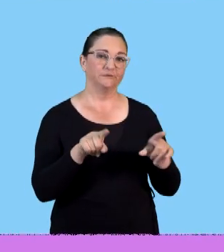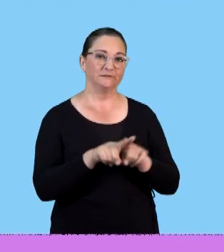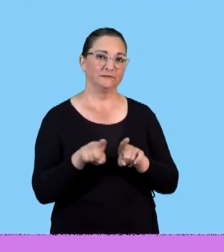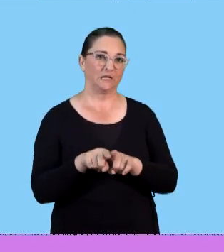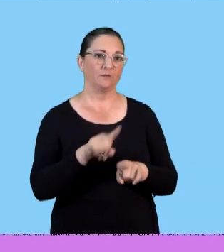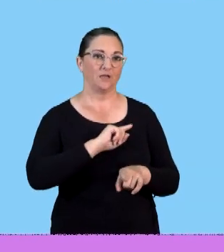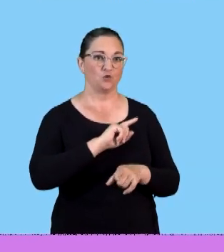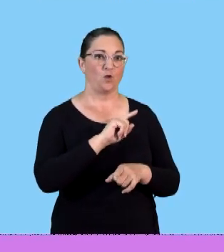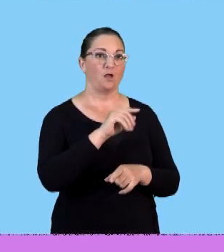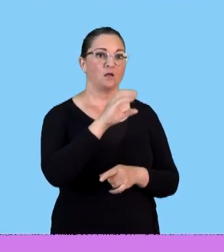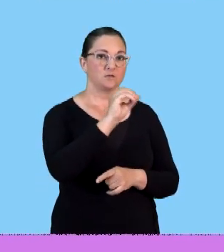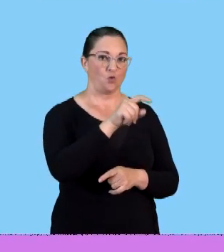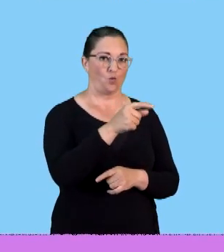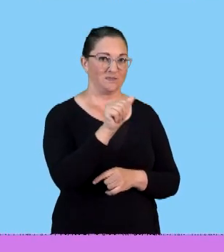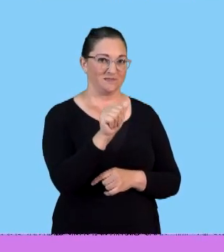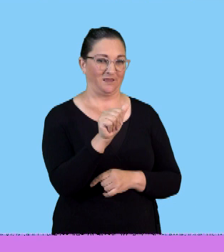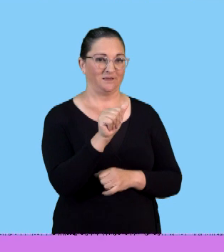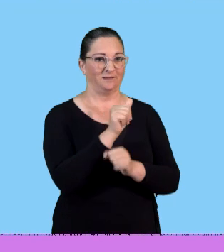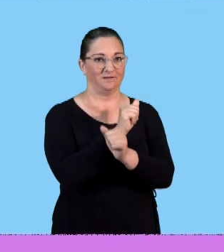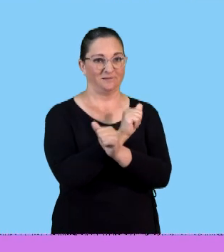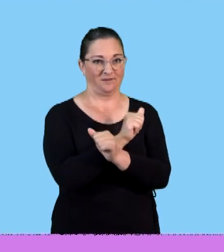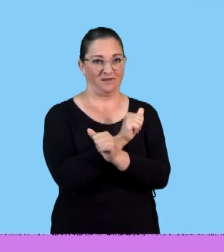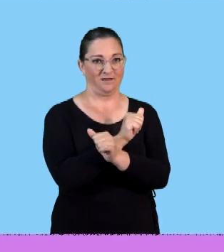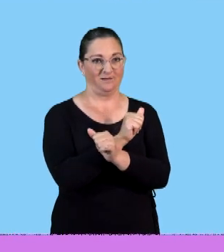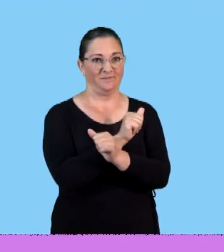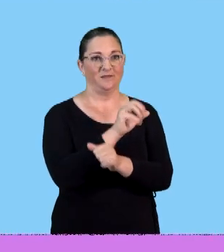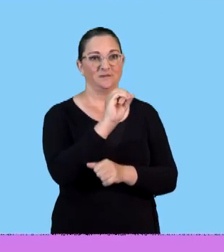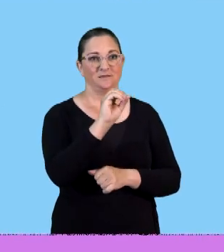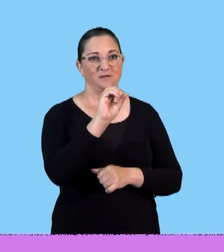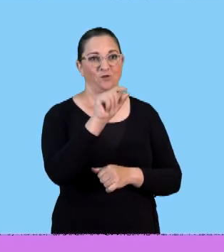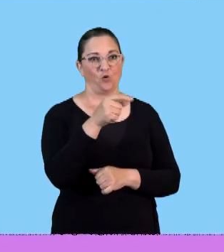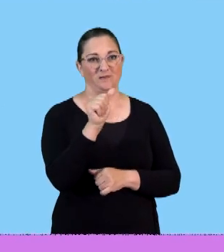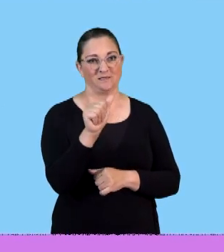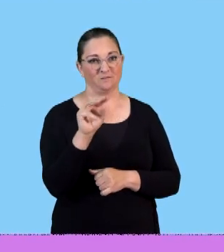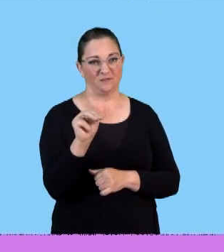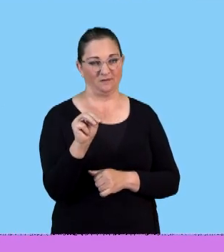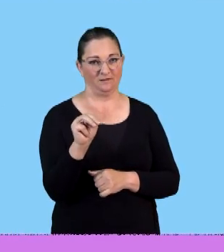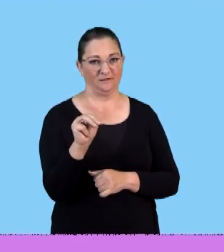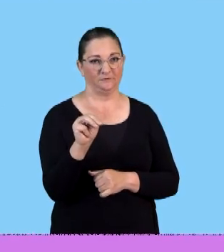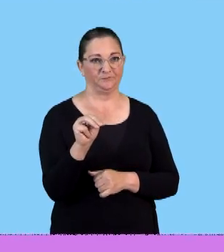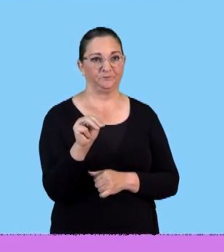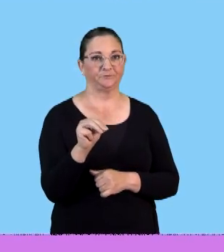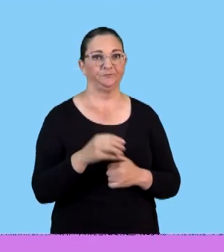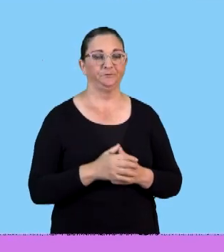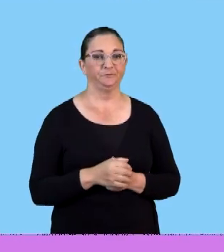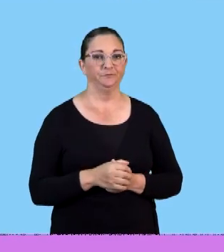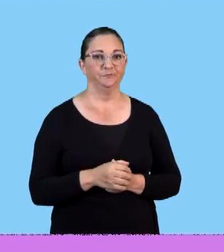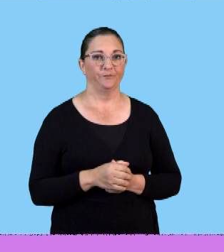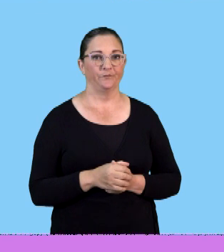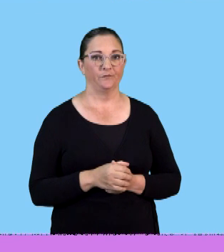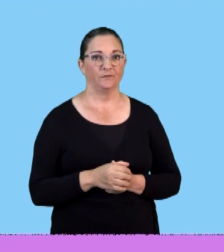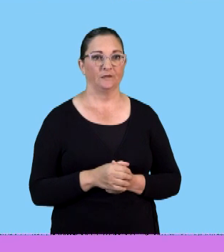same. So it will be 0.6 meters multiplied by 0.6